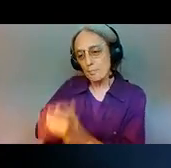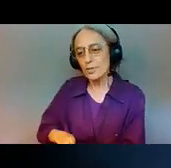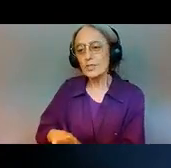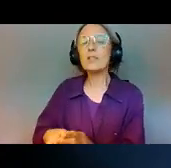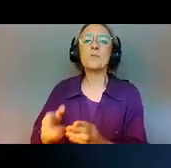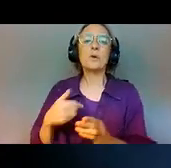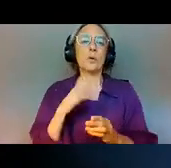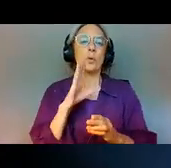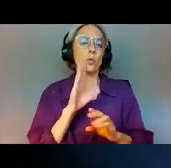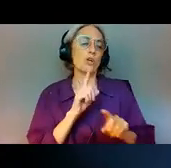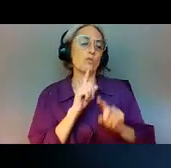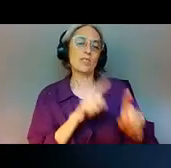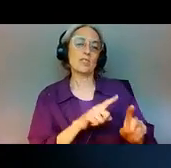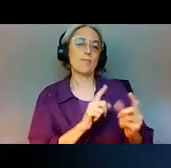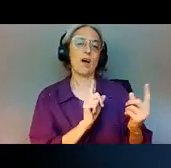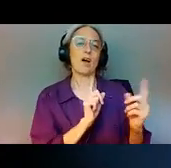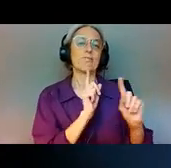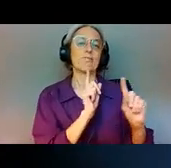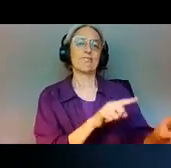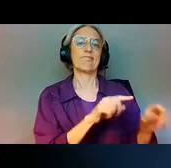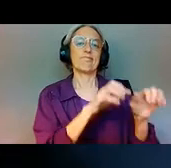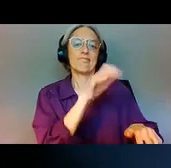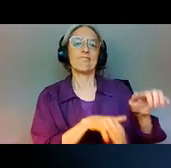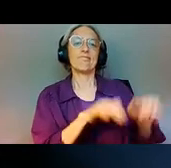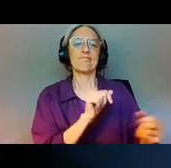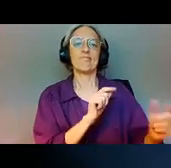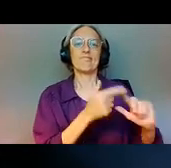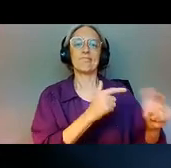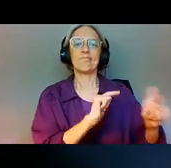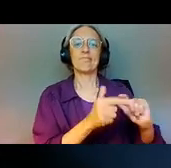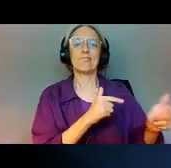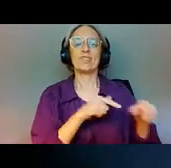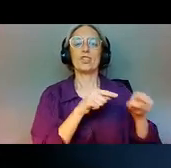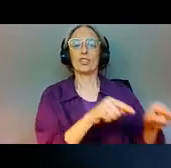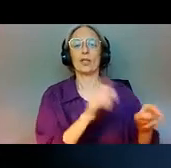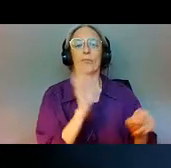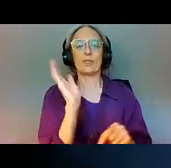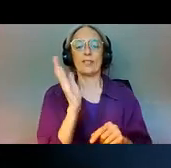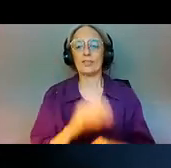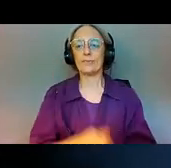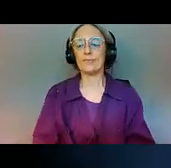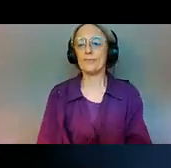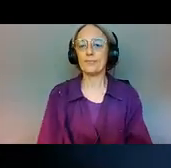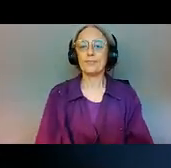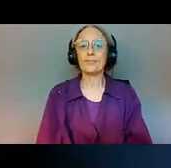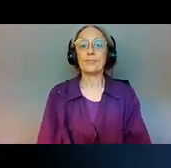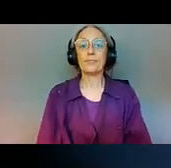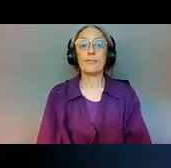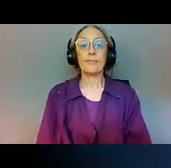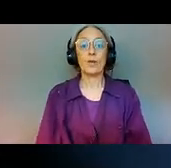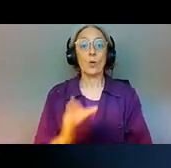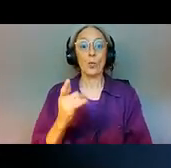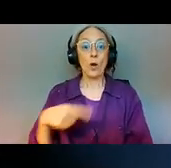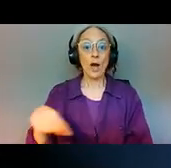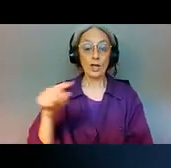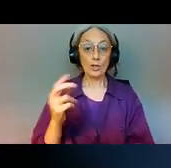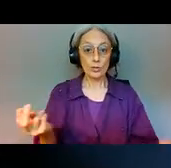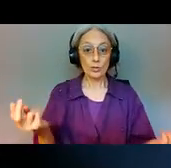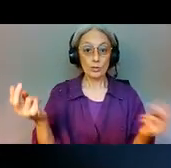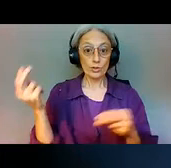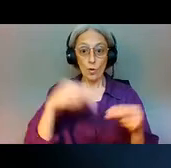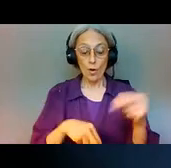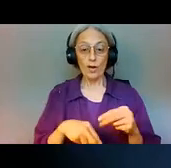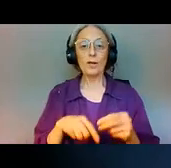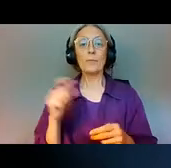the presentation. You are here with us today because your semi-annual